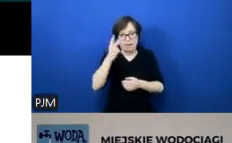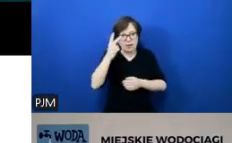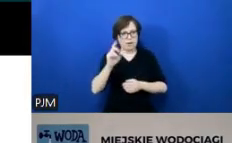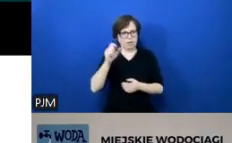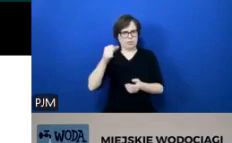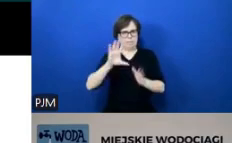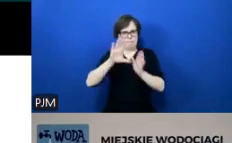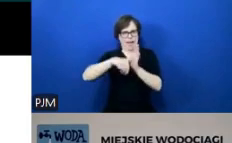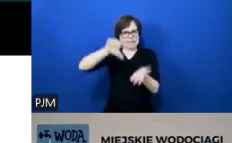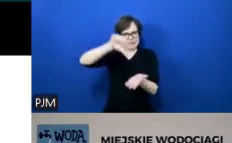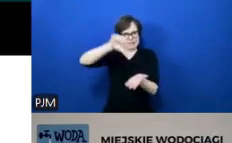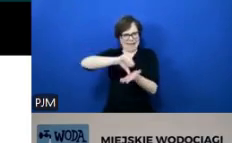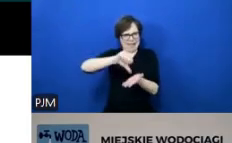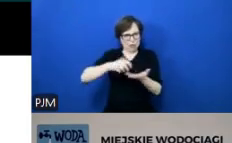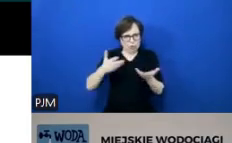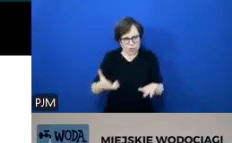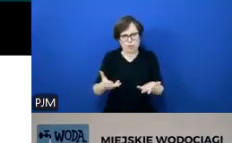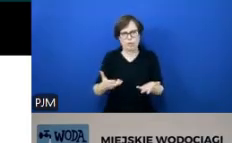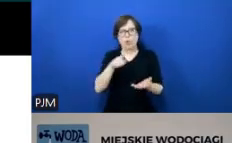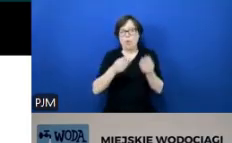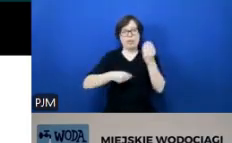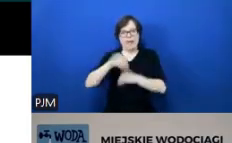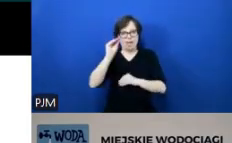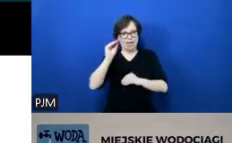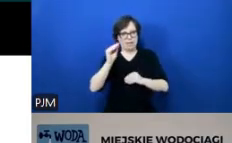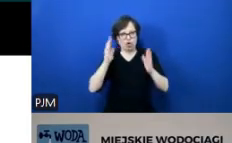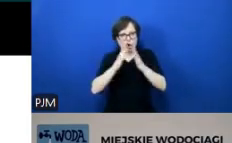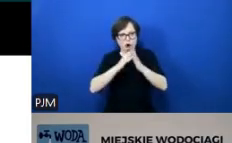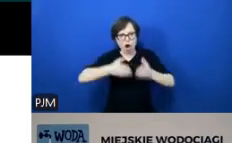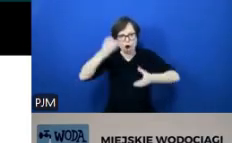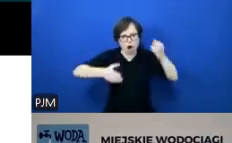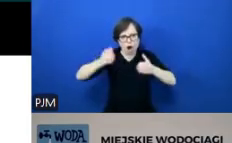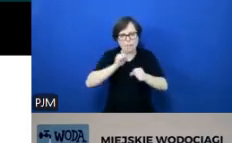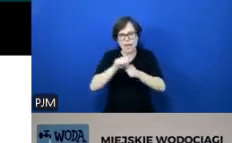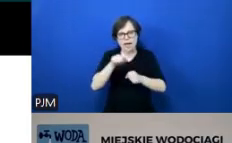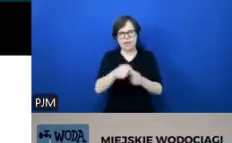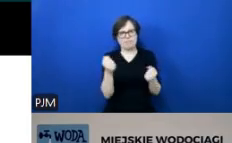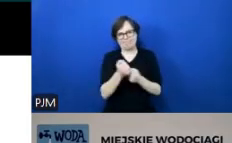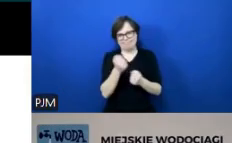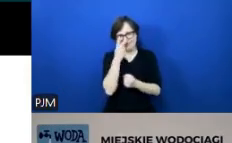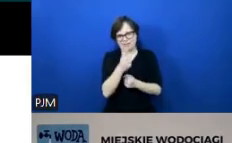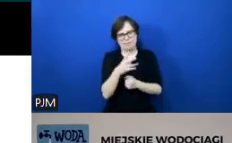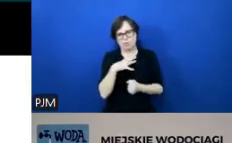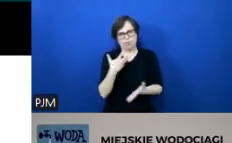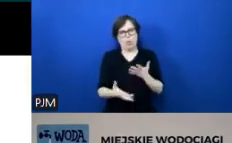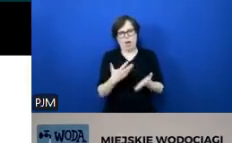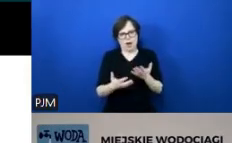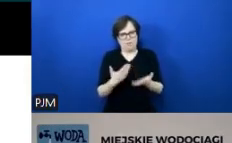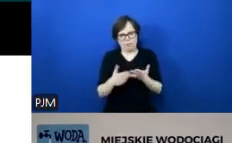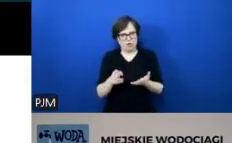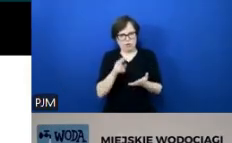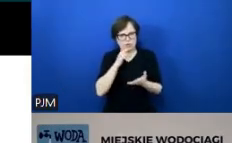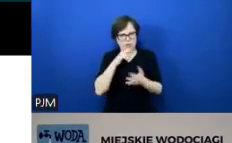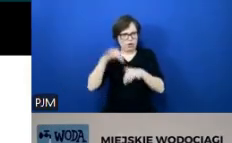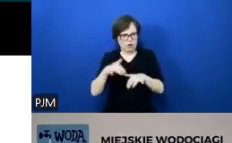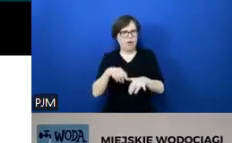This is the very center of the city, where this construction is most intensive, when there is a biggest